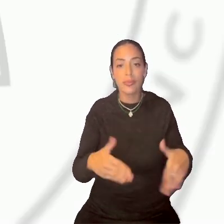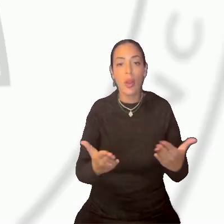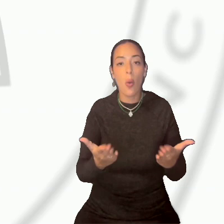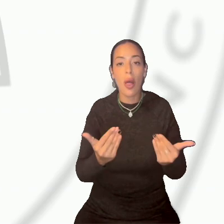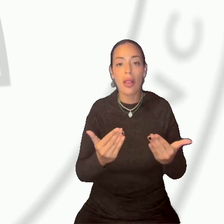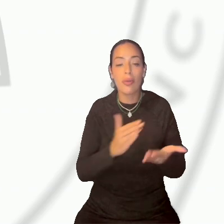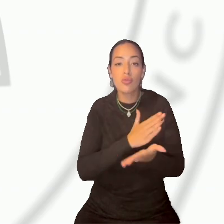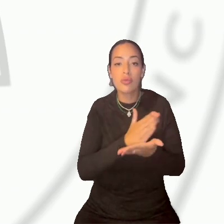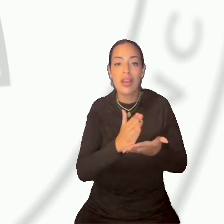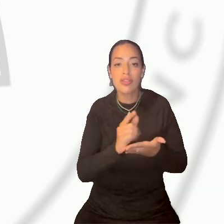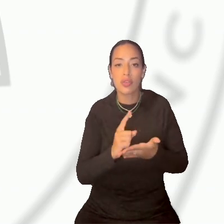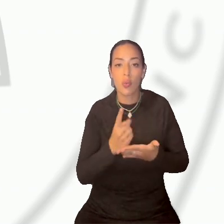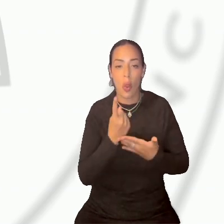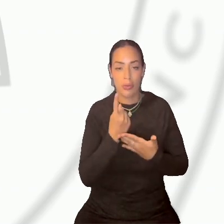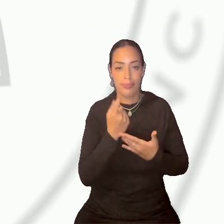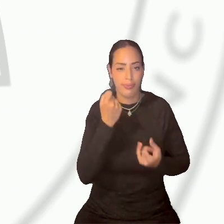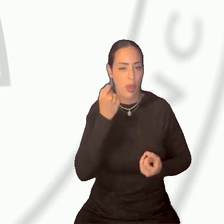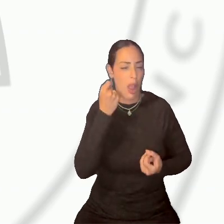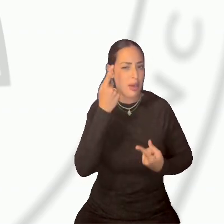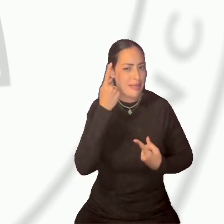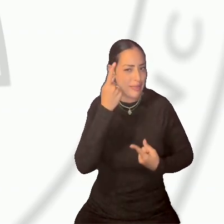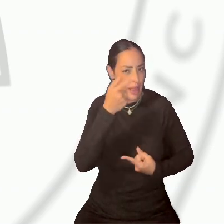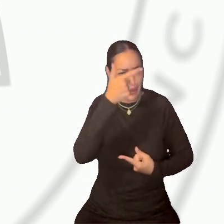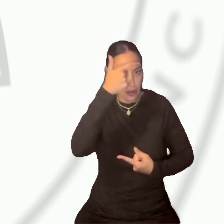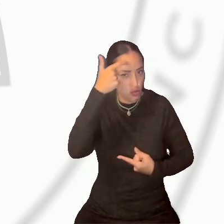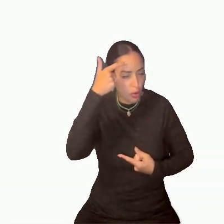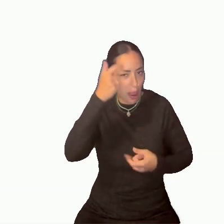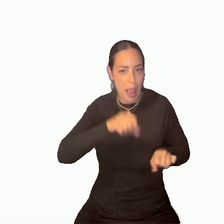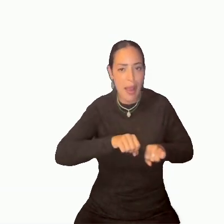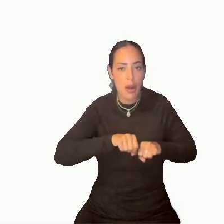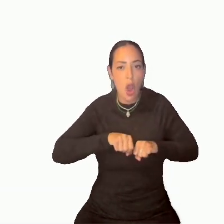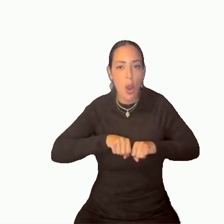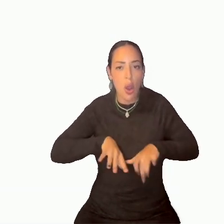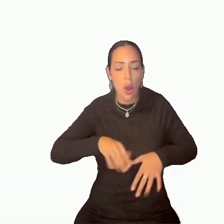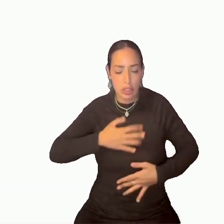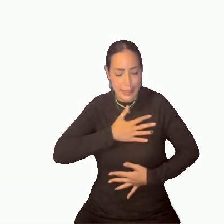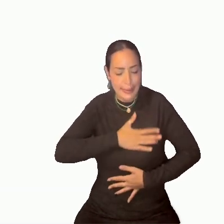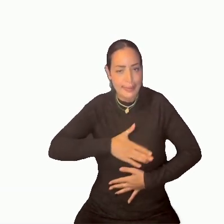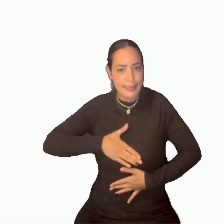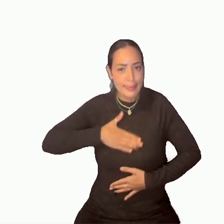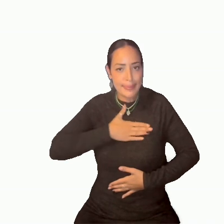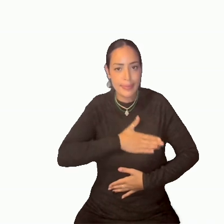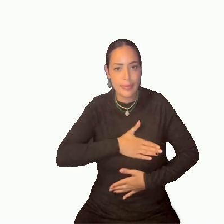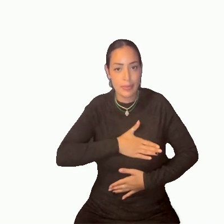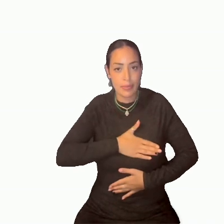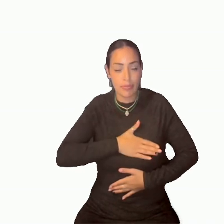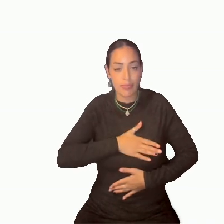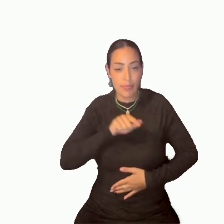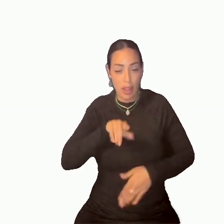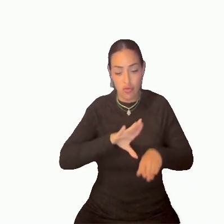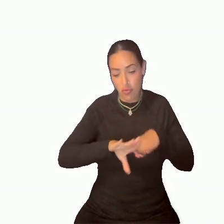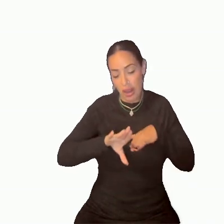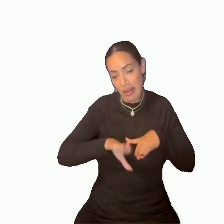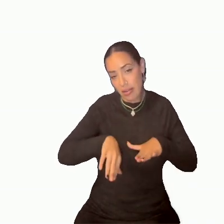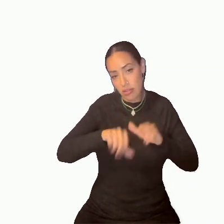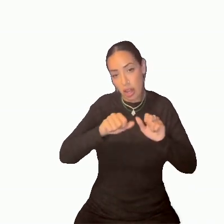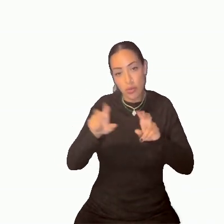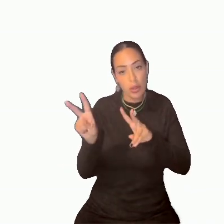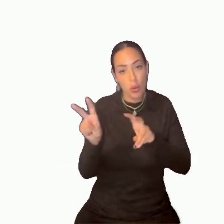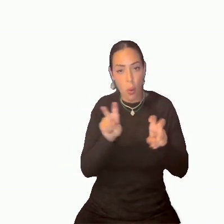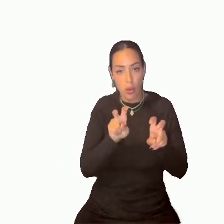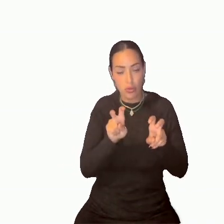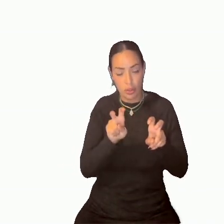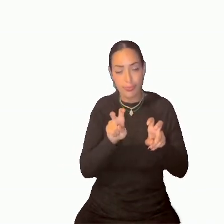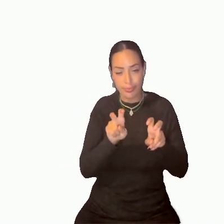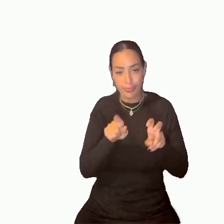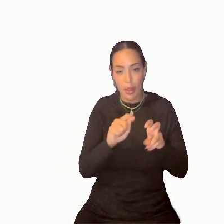Welcome to Section 1, Understanding Trauma and Loss. I begin this training with a quote from one of my research